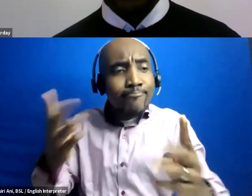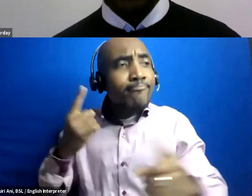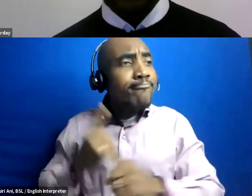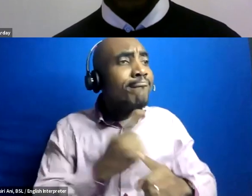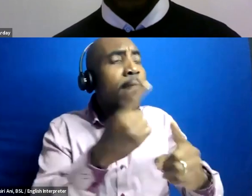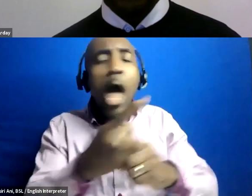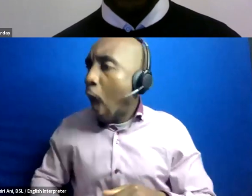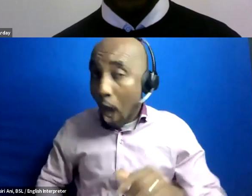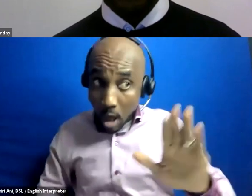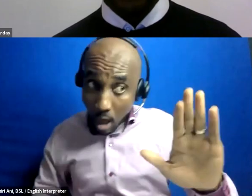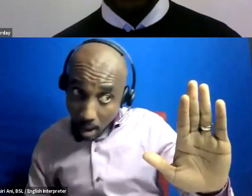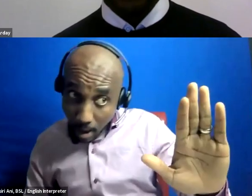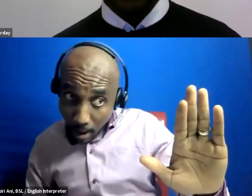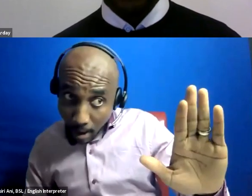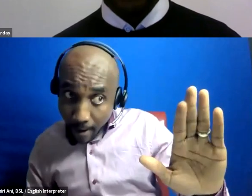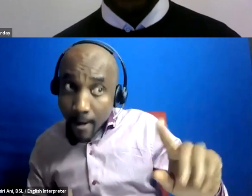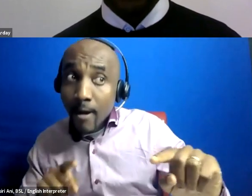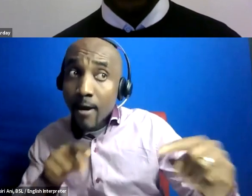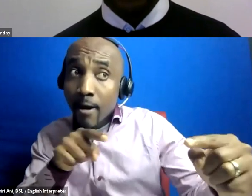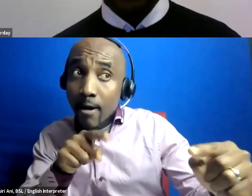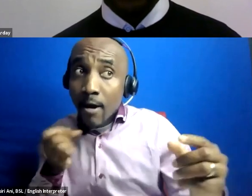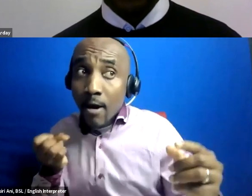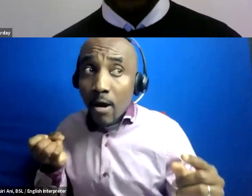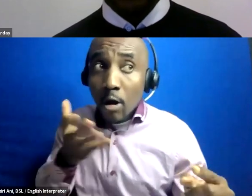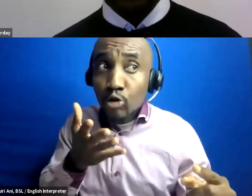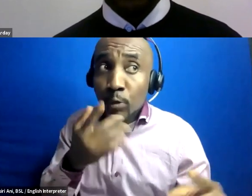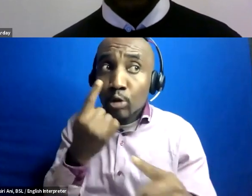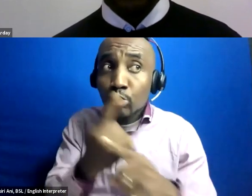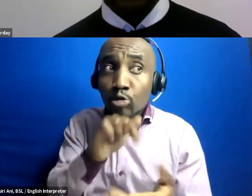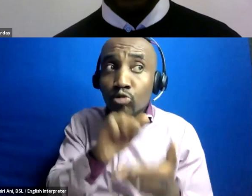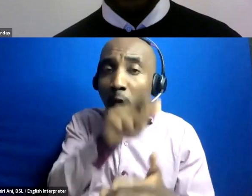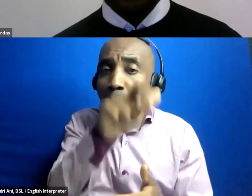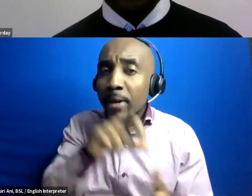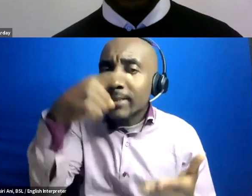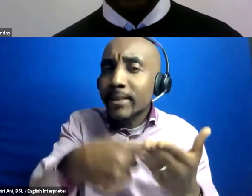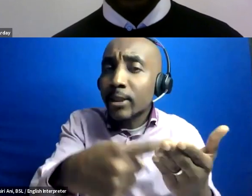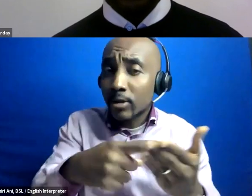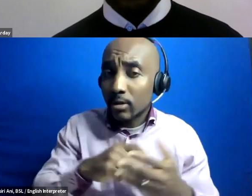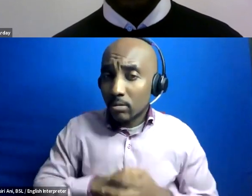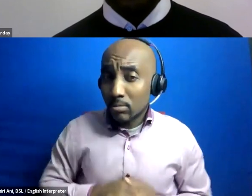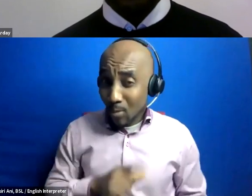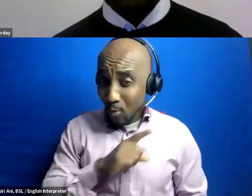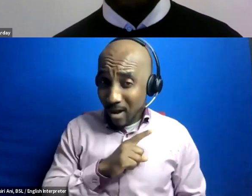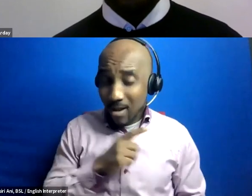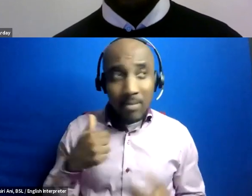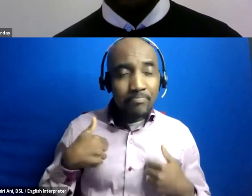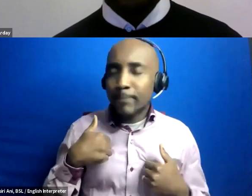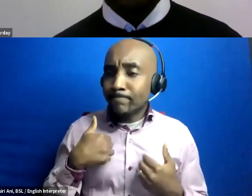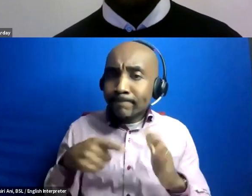can contribute and speak to the right person, because there's no point in me becoming negative,